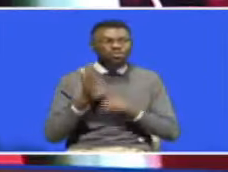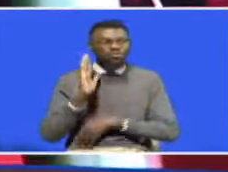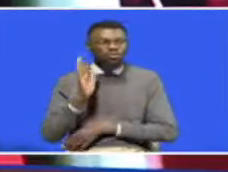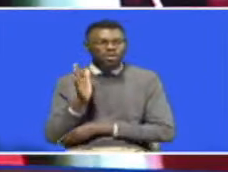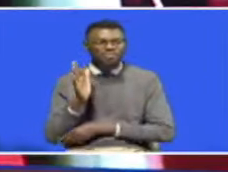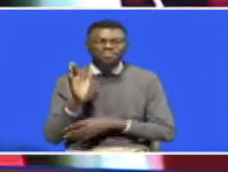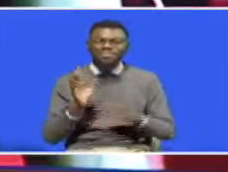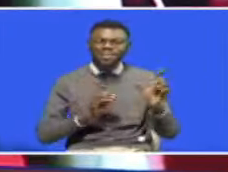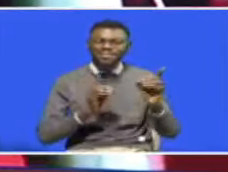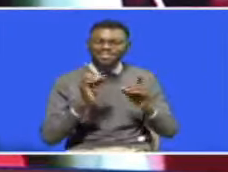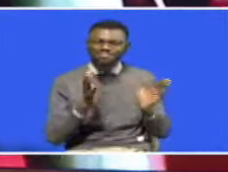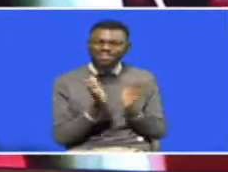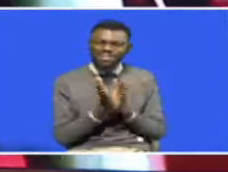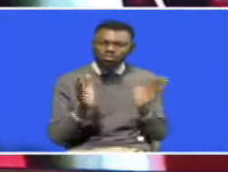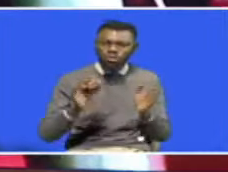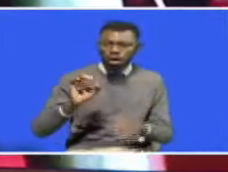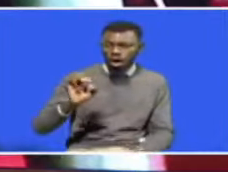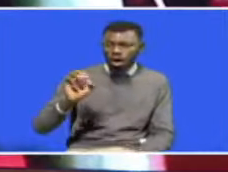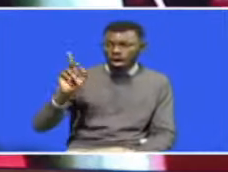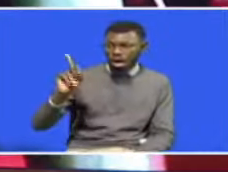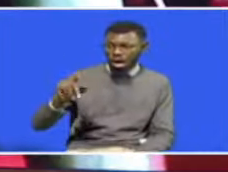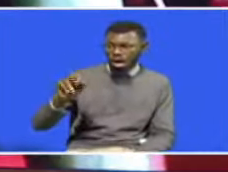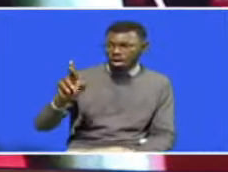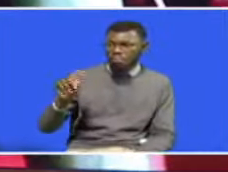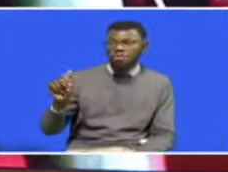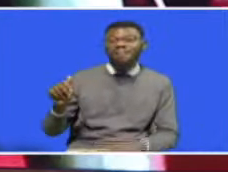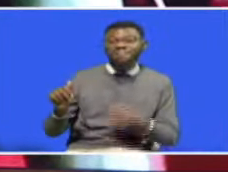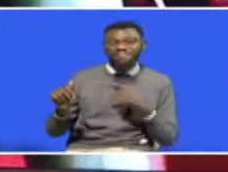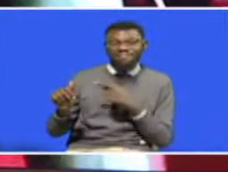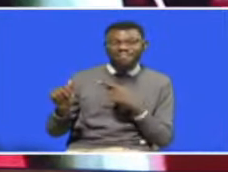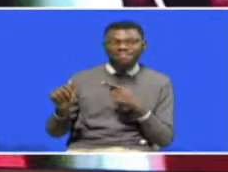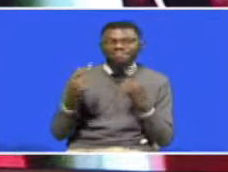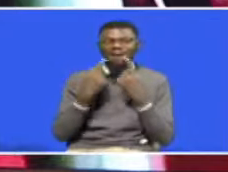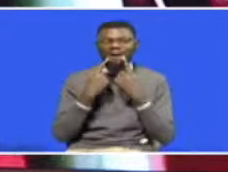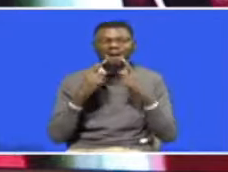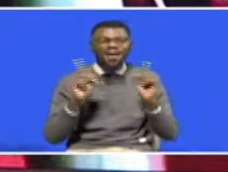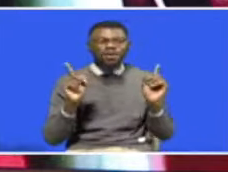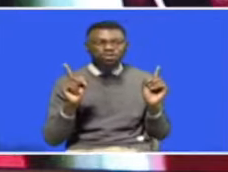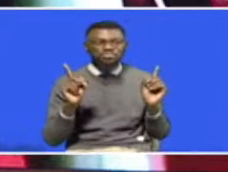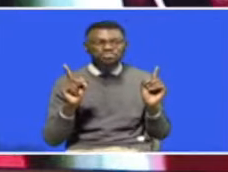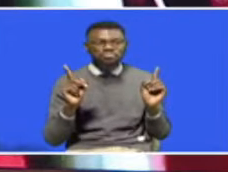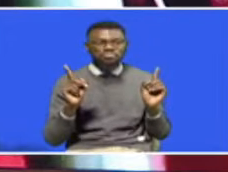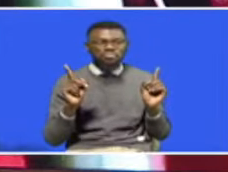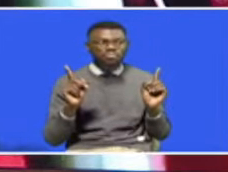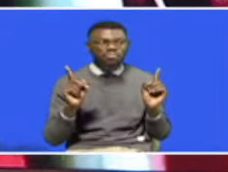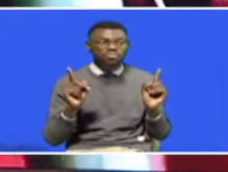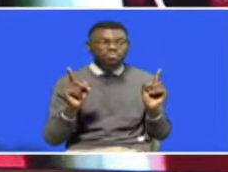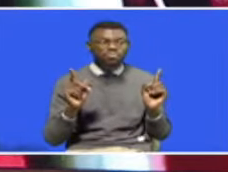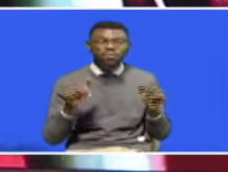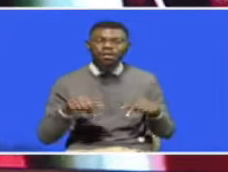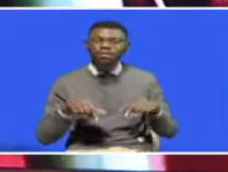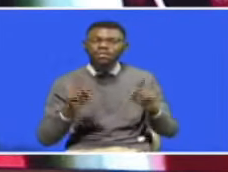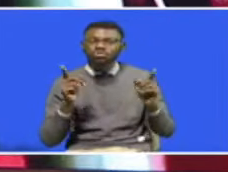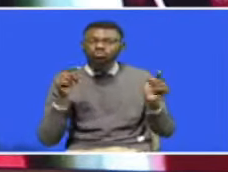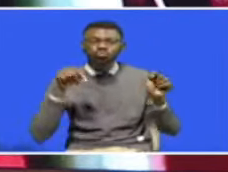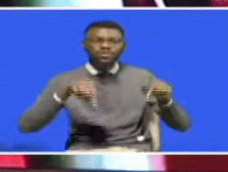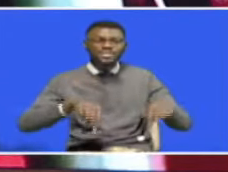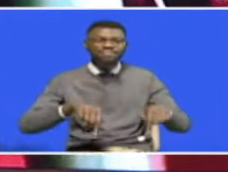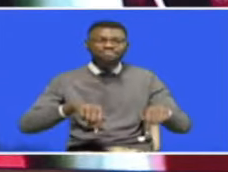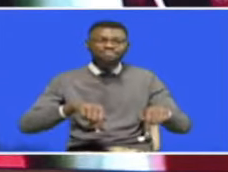the Director General at EPRA, are anything to go by. In an unprecedented move, the DG earlier today